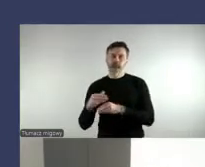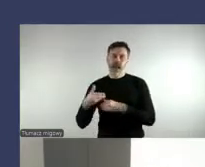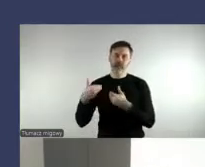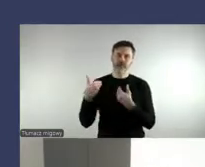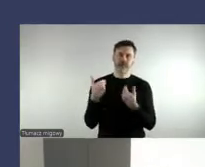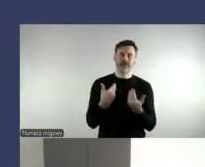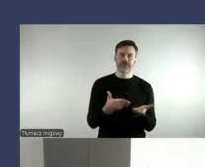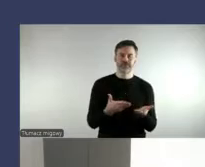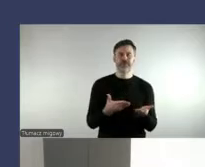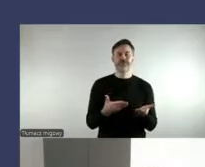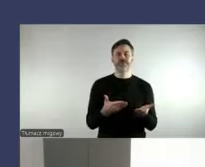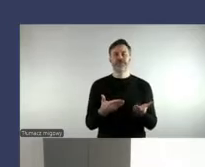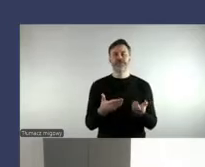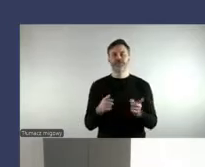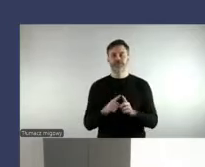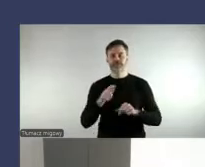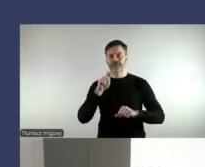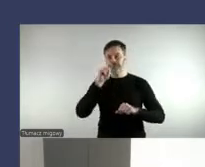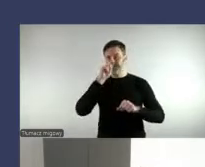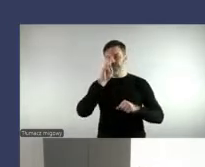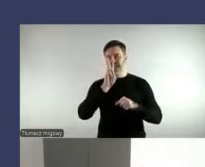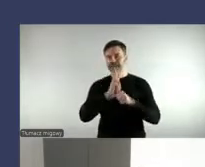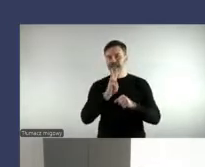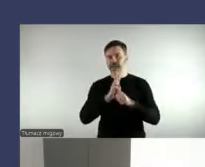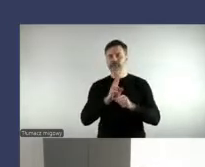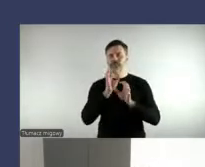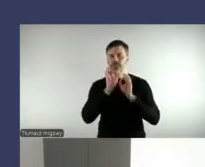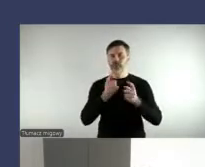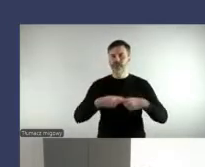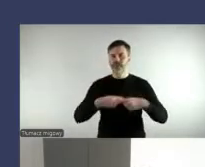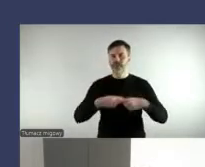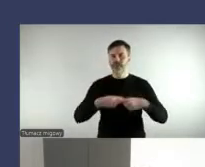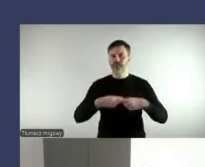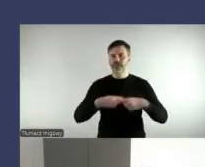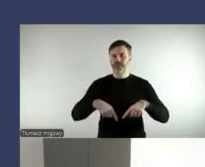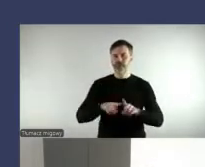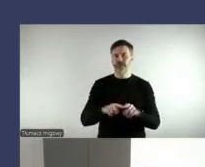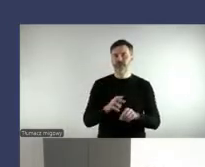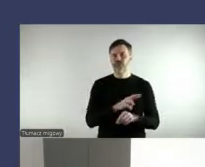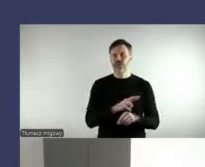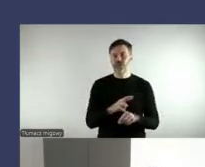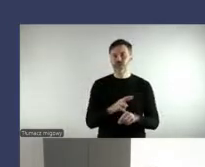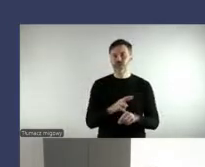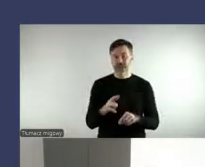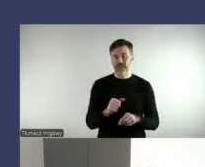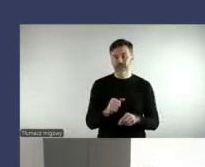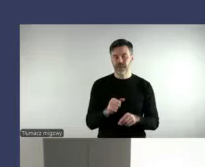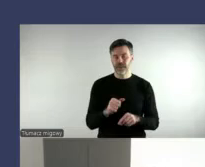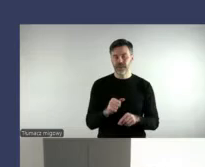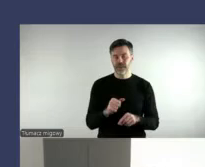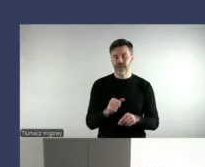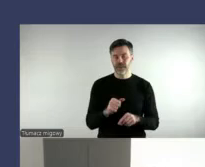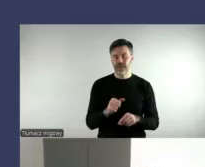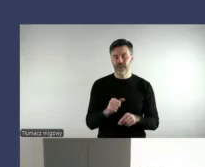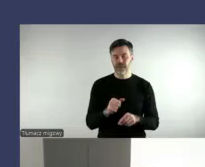resources to needs, ensure supervision over the proper implementation of the material scope, monitoring